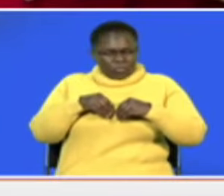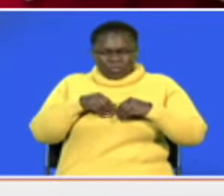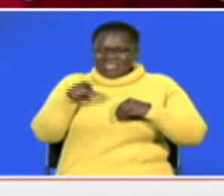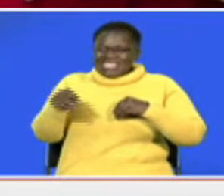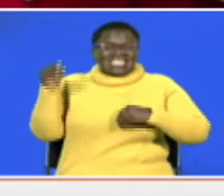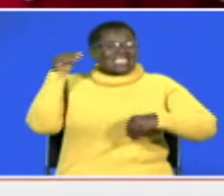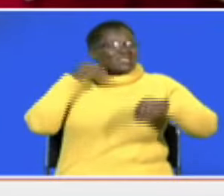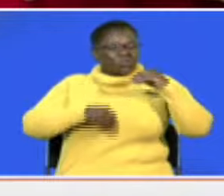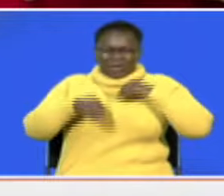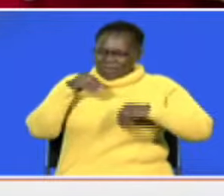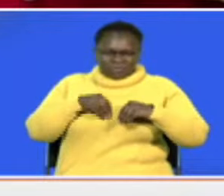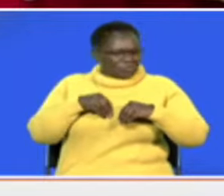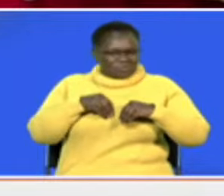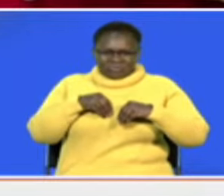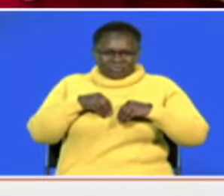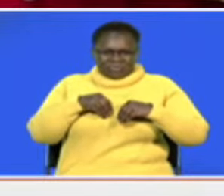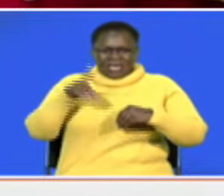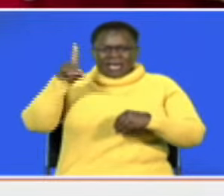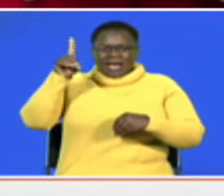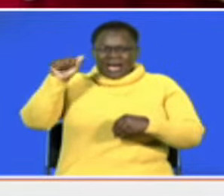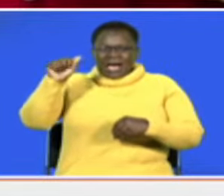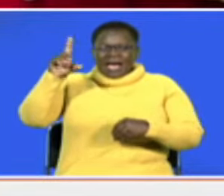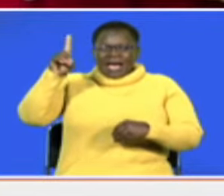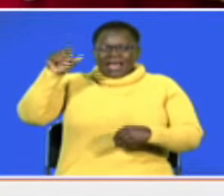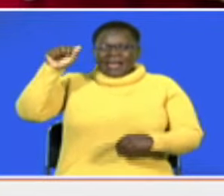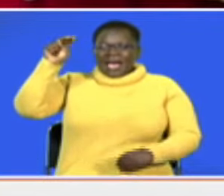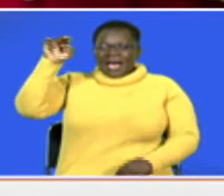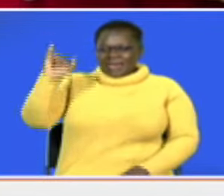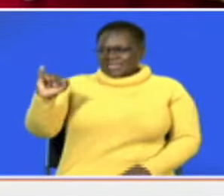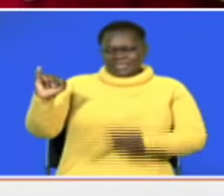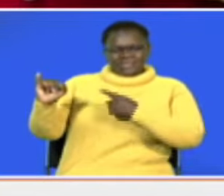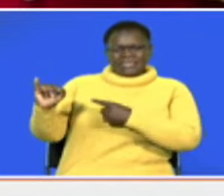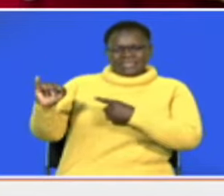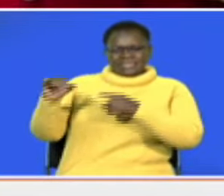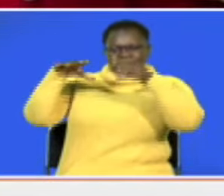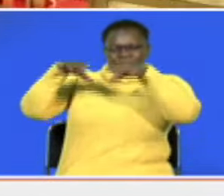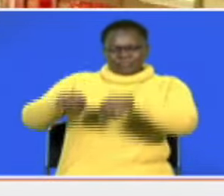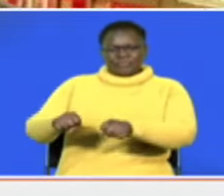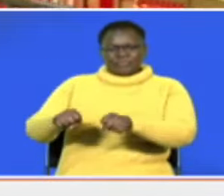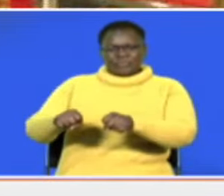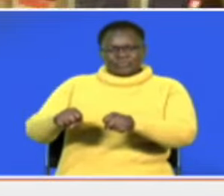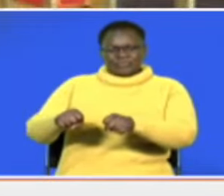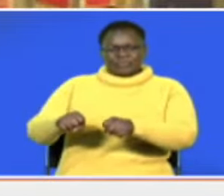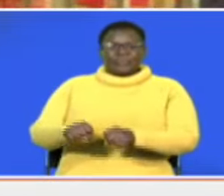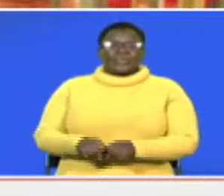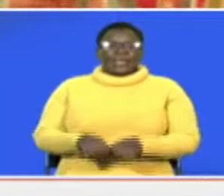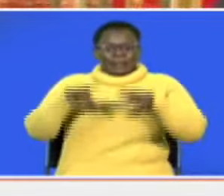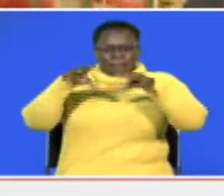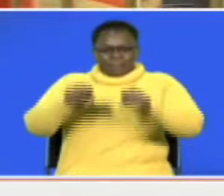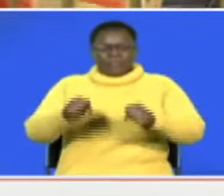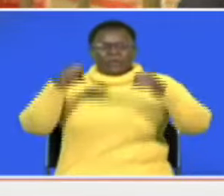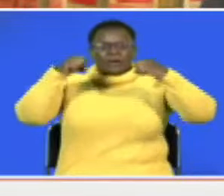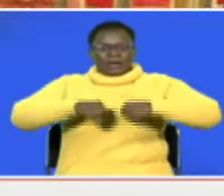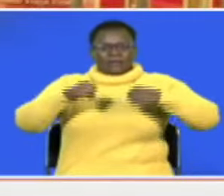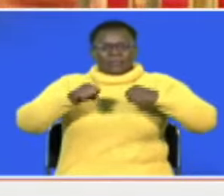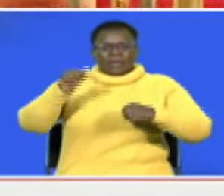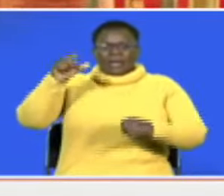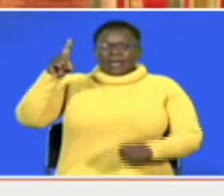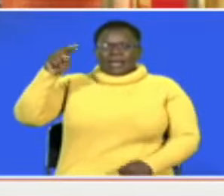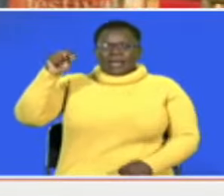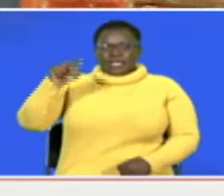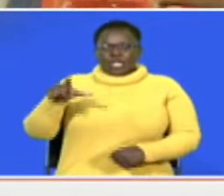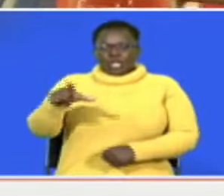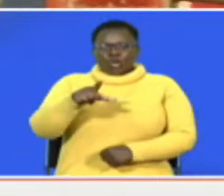this one, Adani sell or take over. In the takeover deal, Adani, through